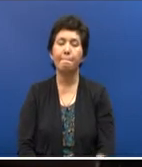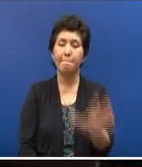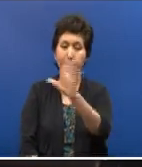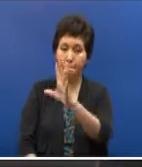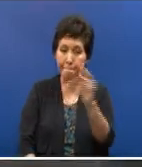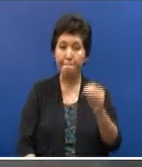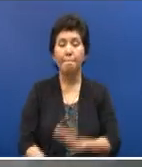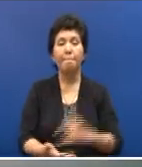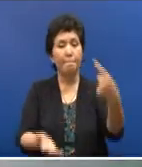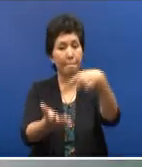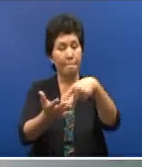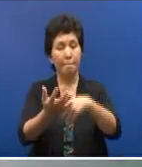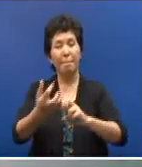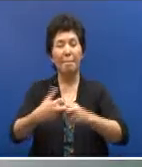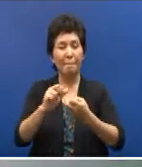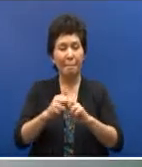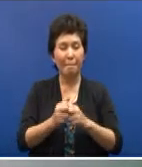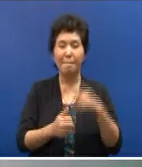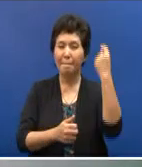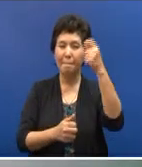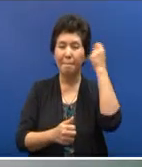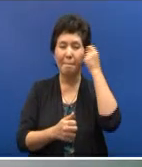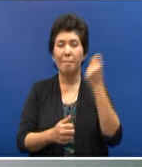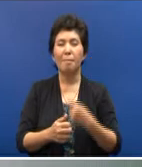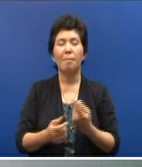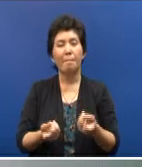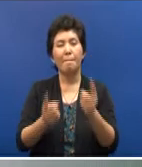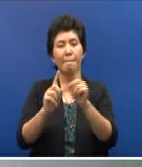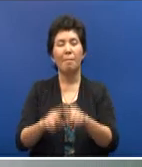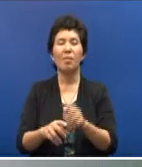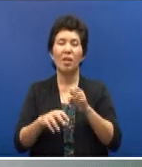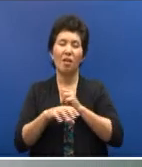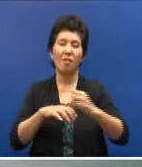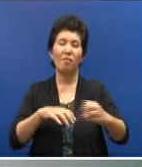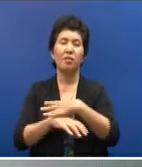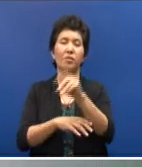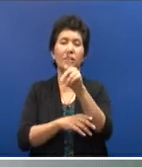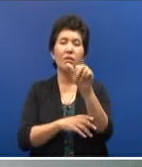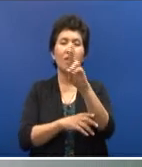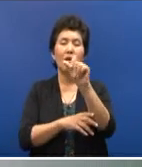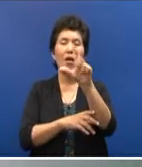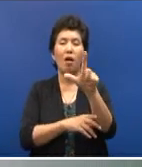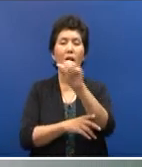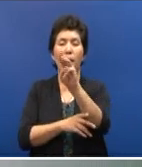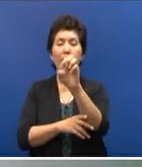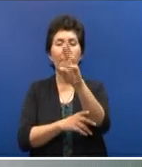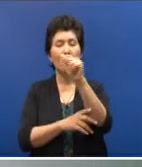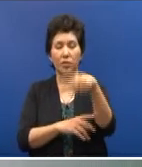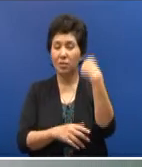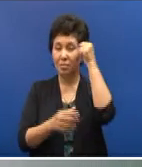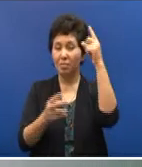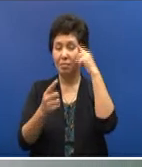Okay, and this conflict theory is heavily influenced by Karl Marx. Okay, whereby Karl Marx believed